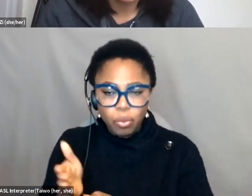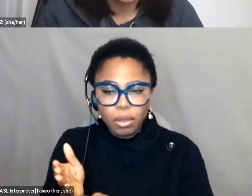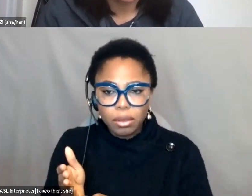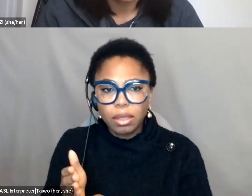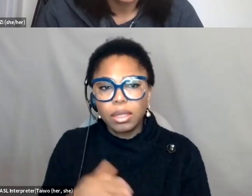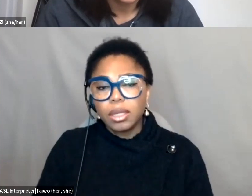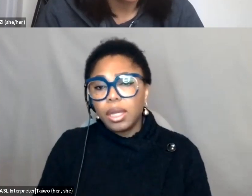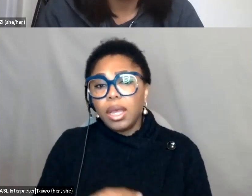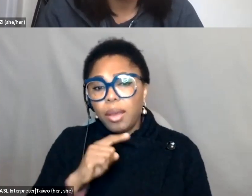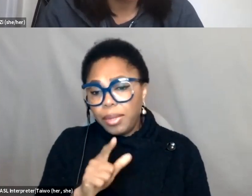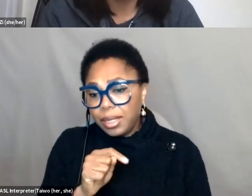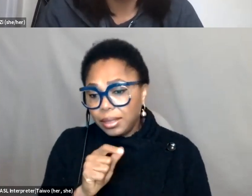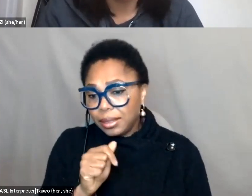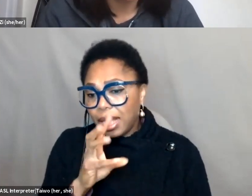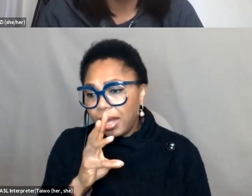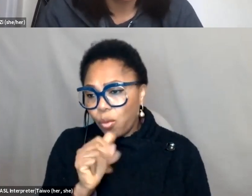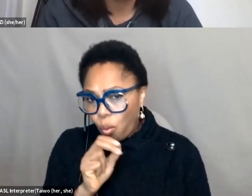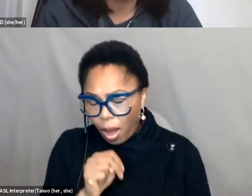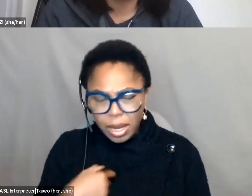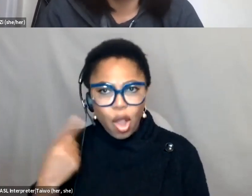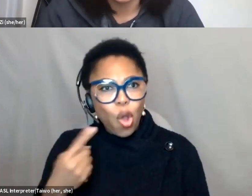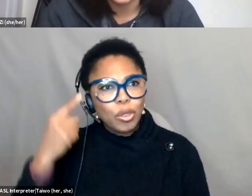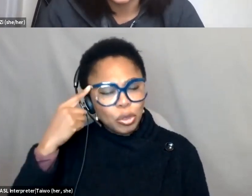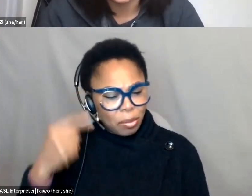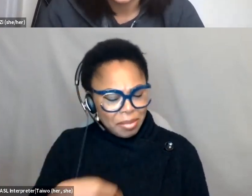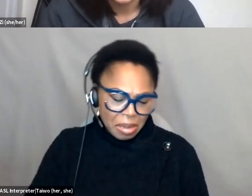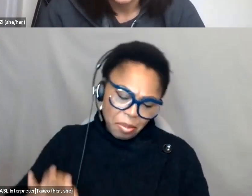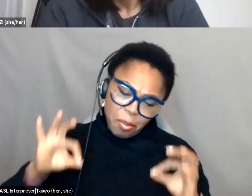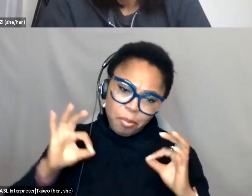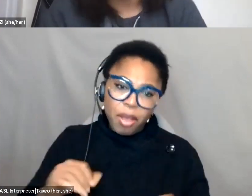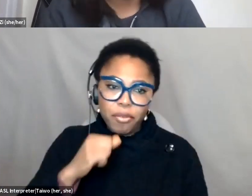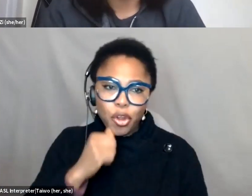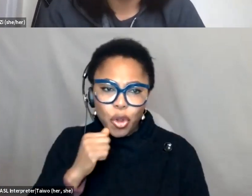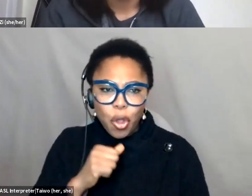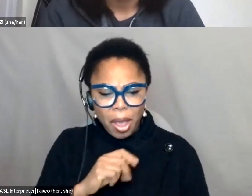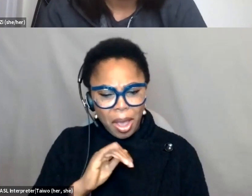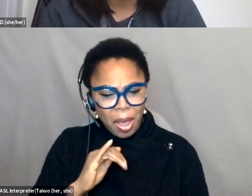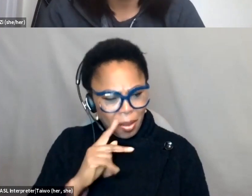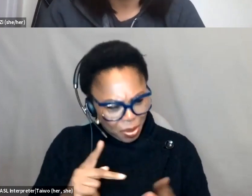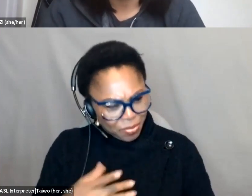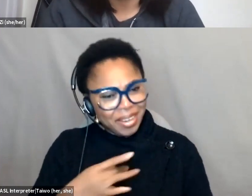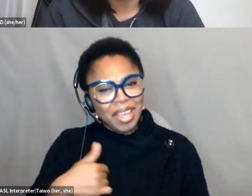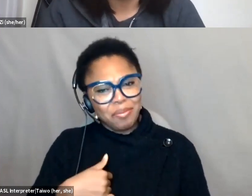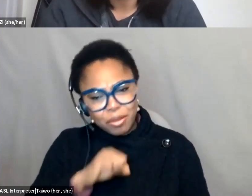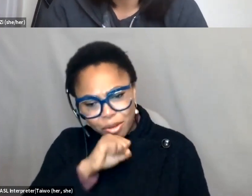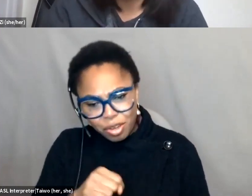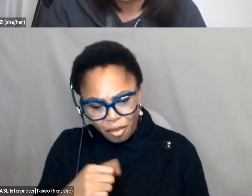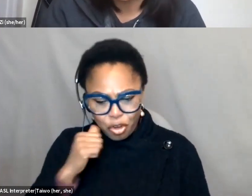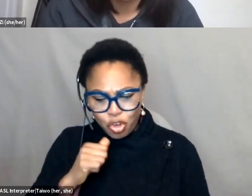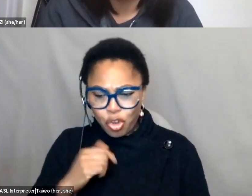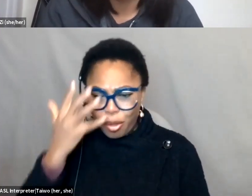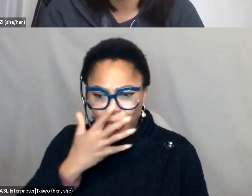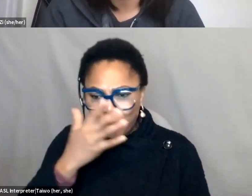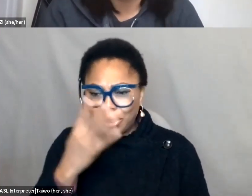was in Taiwan, I always thought I am a perfect girl. People like me. People love the girl who looks